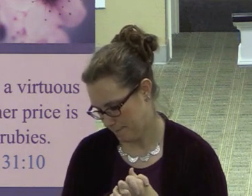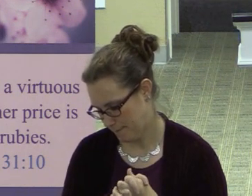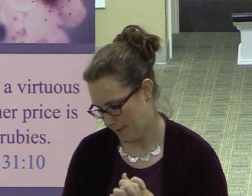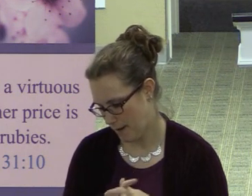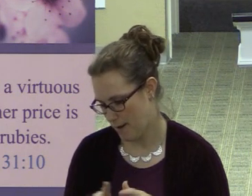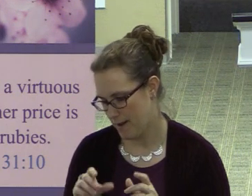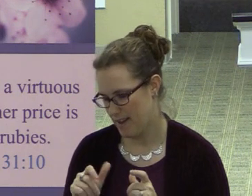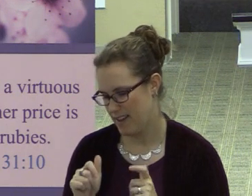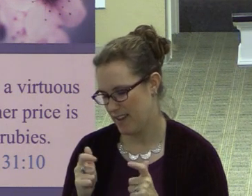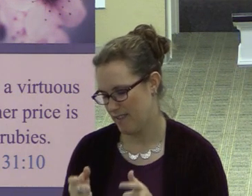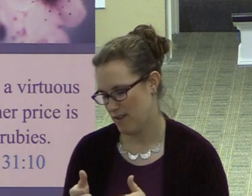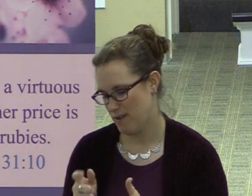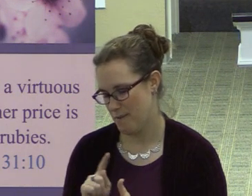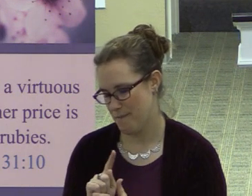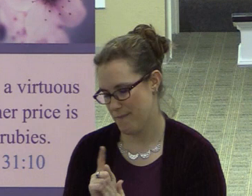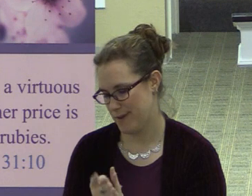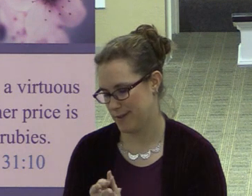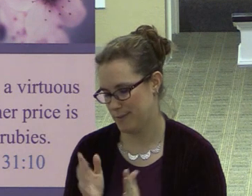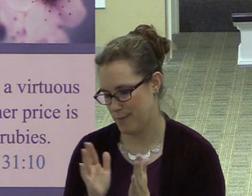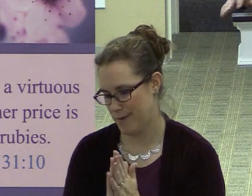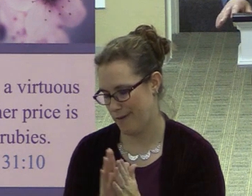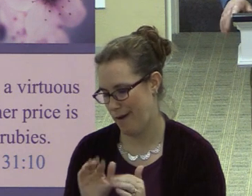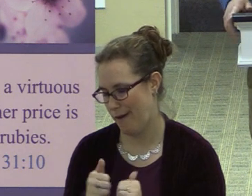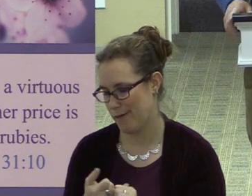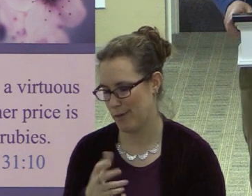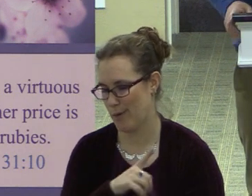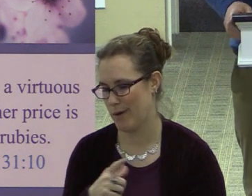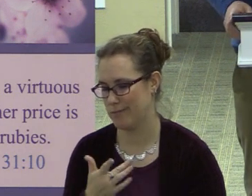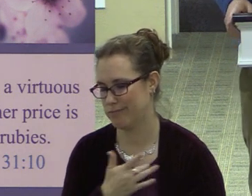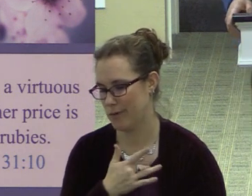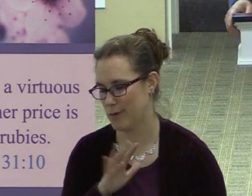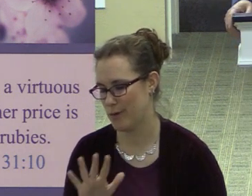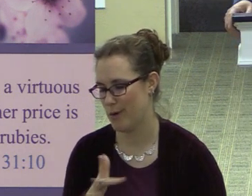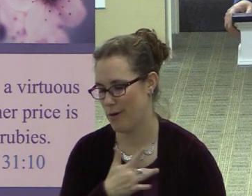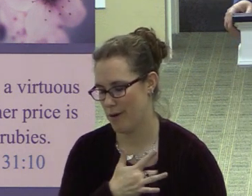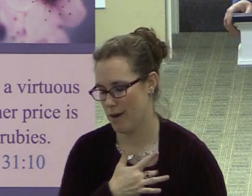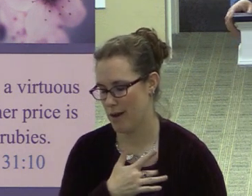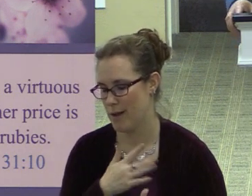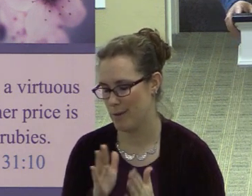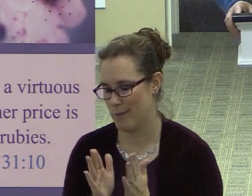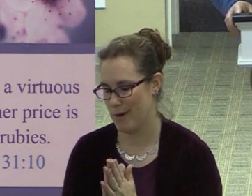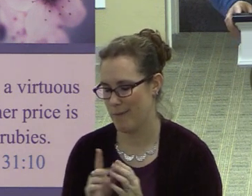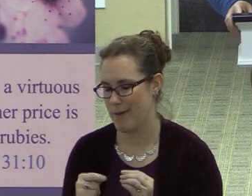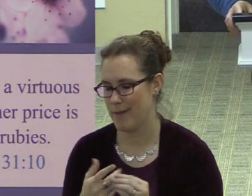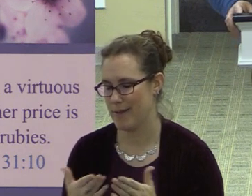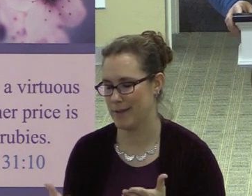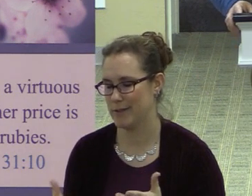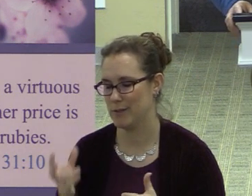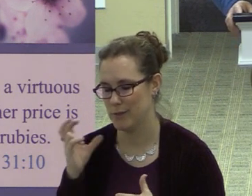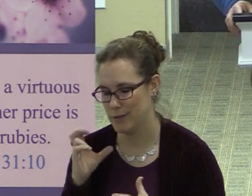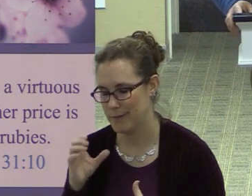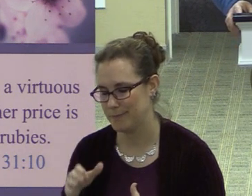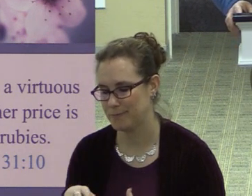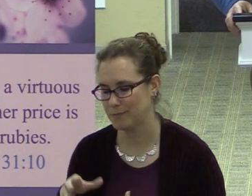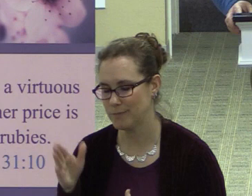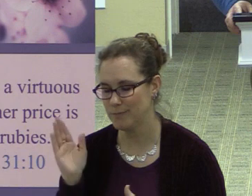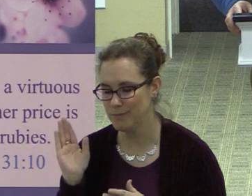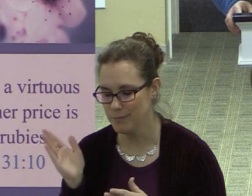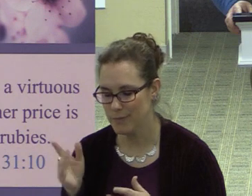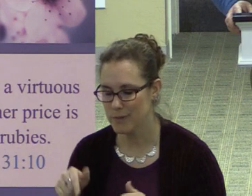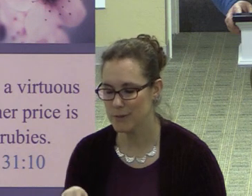I'll give you just a minute to pray. However the Lord dealt with your heart, you just take a minute to pray on the things that you've heard taught this morning and